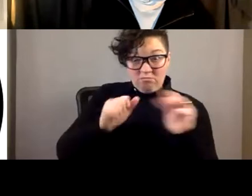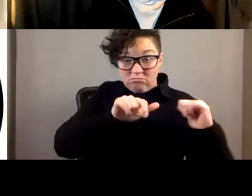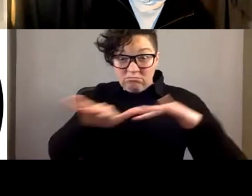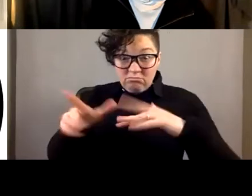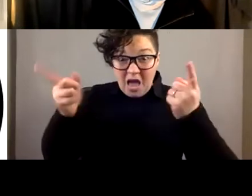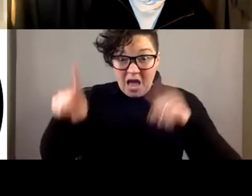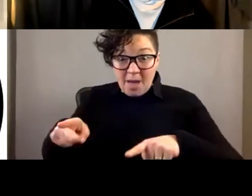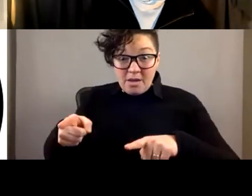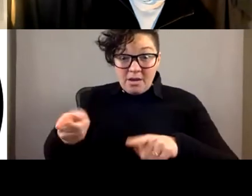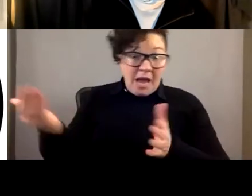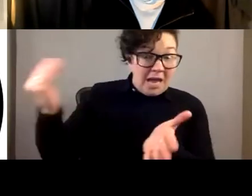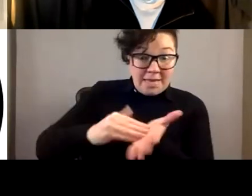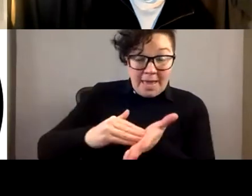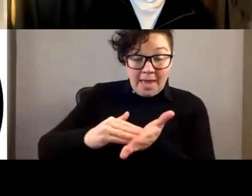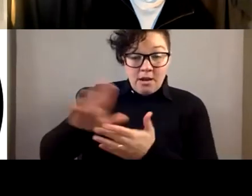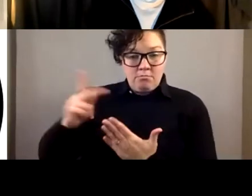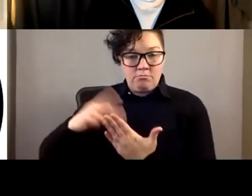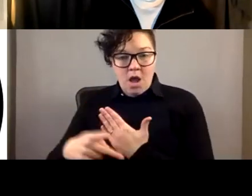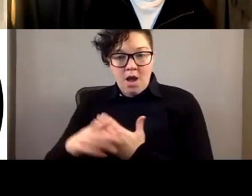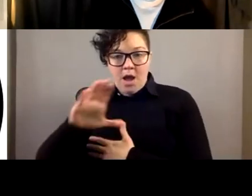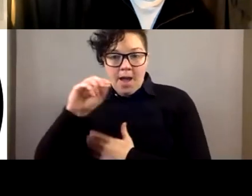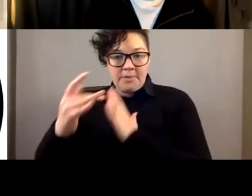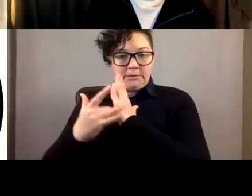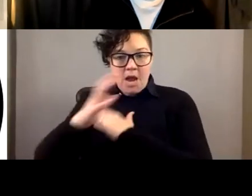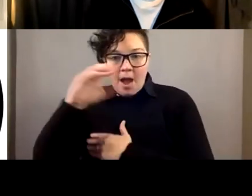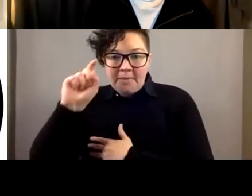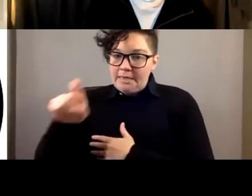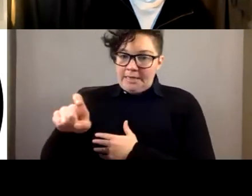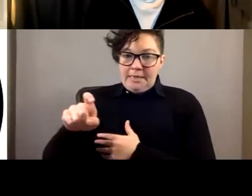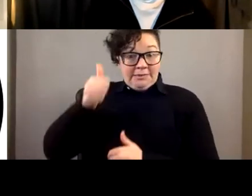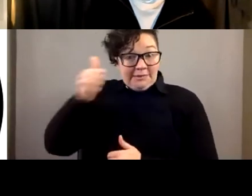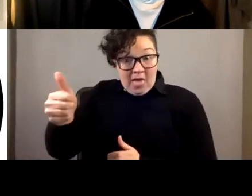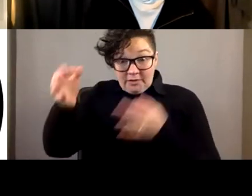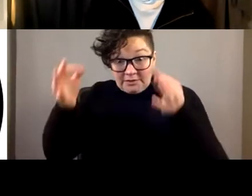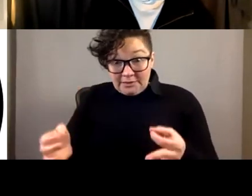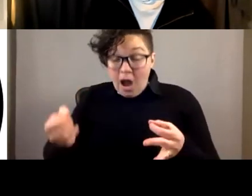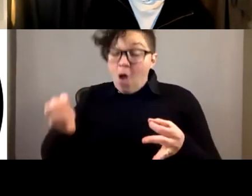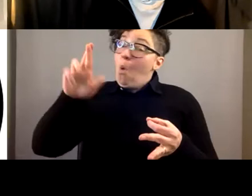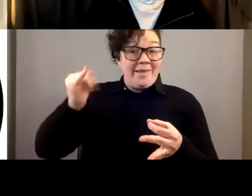choose, or they need to be compelled by policy or social pressure to do that.